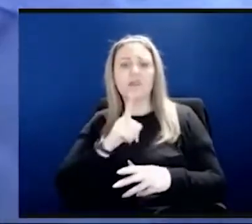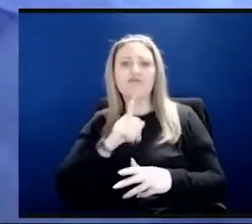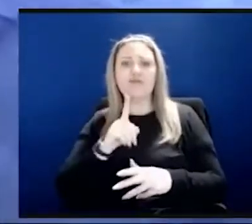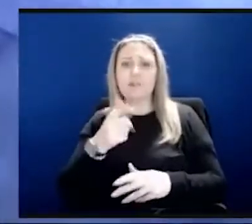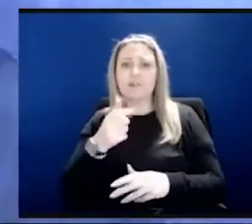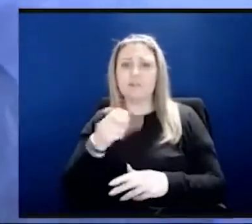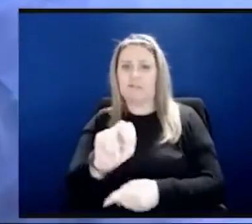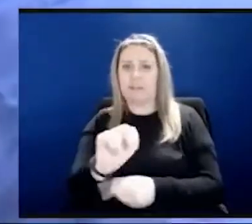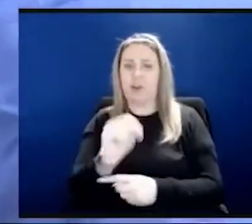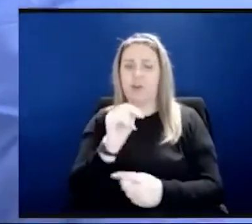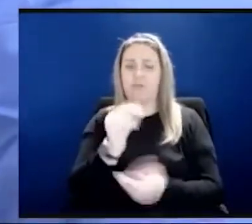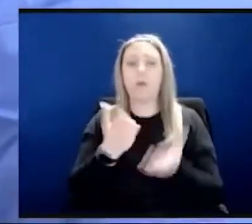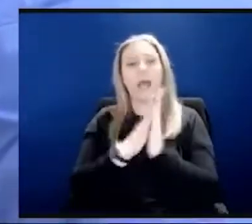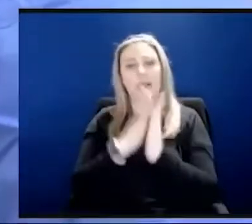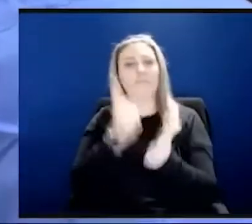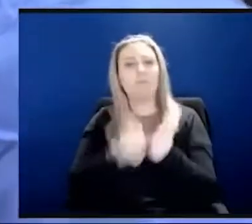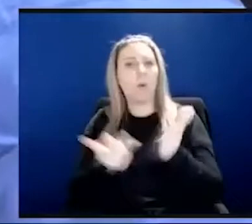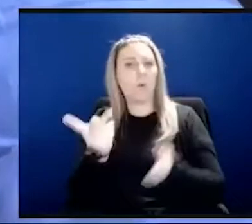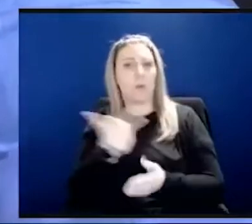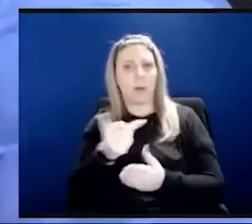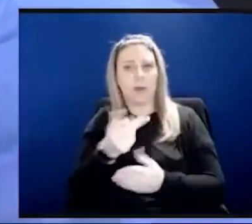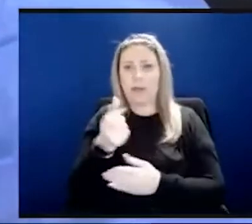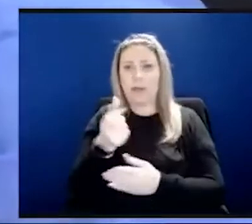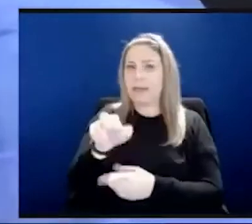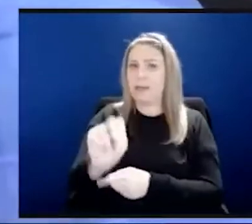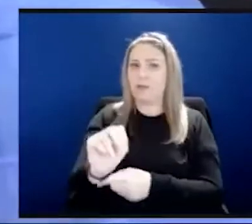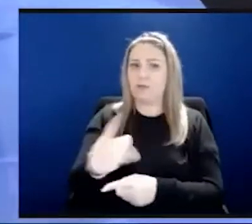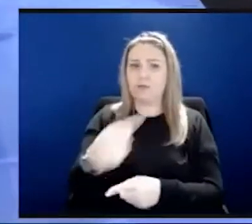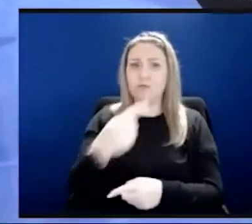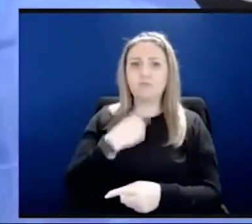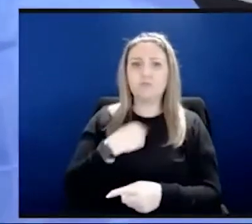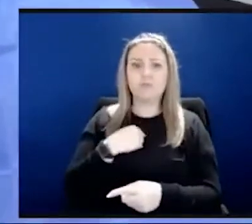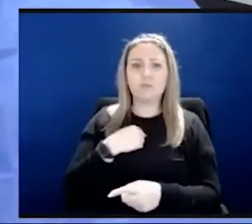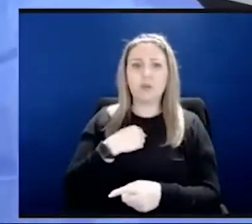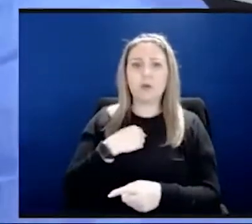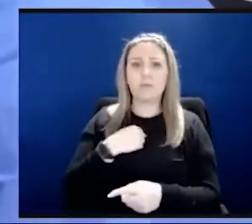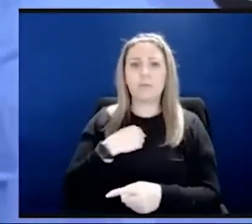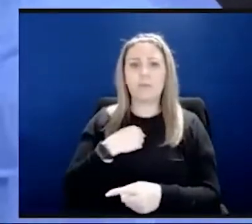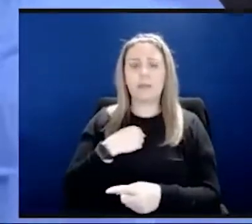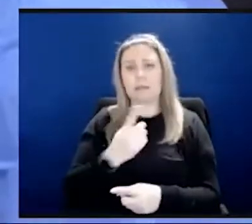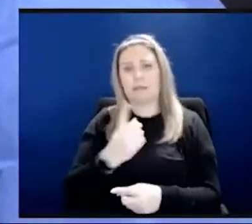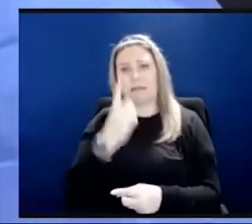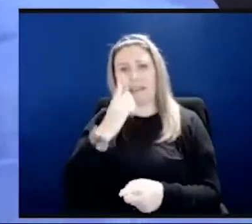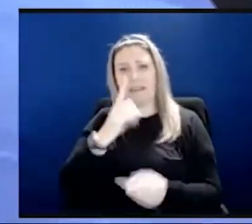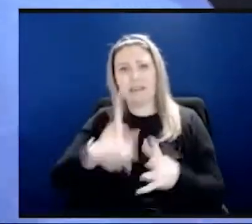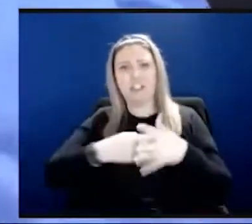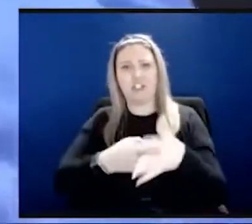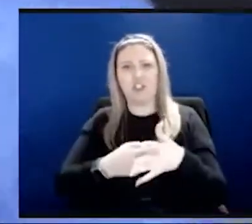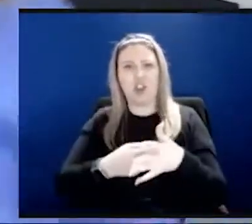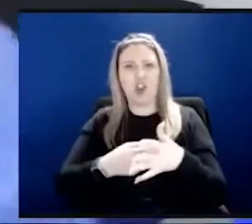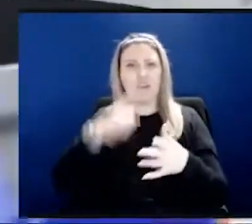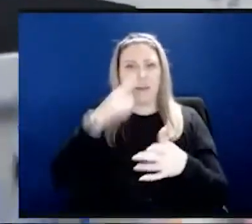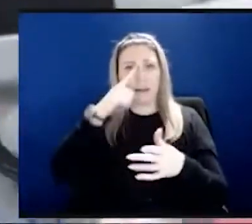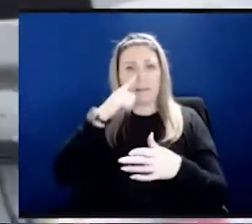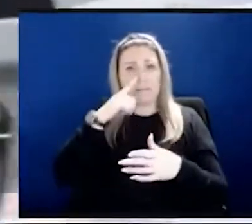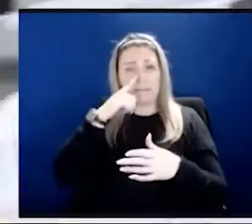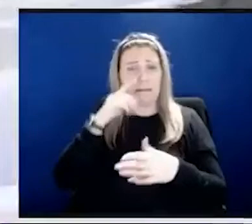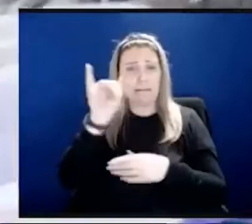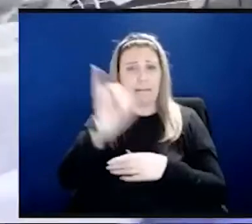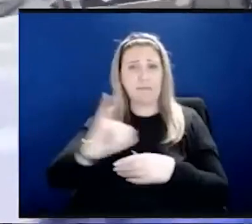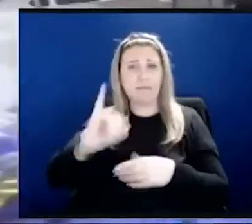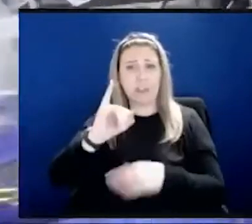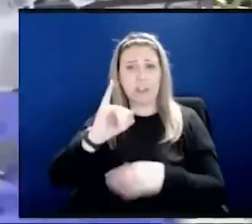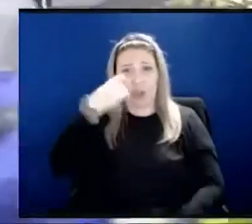and Dr. Abicht about, because Garen, you told me that you think this started as a sinus infection that traveled to your heart.